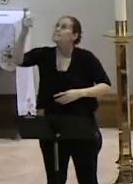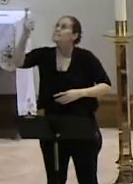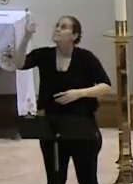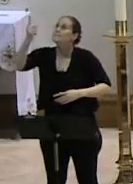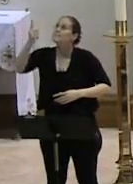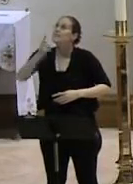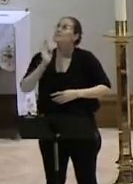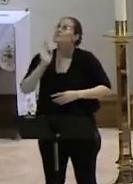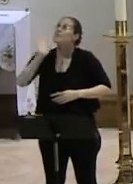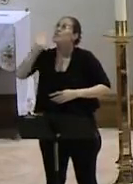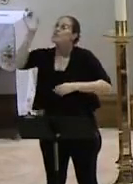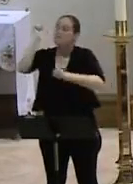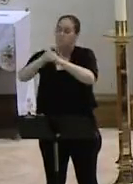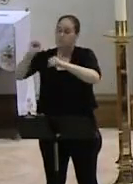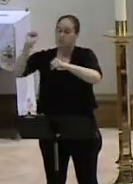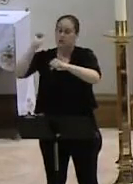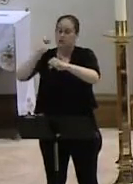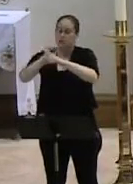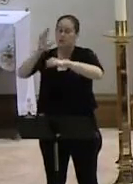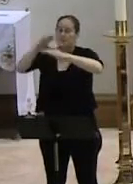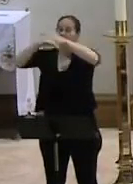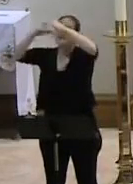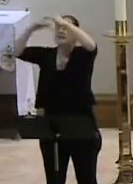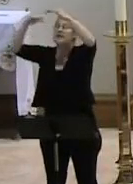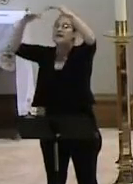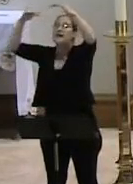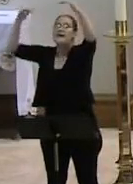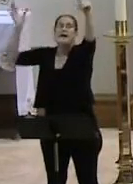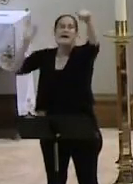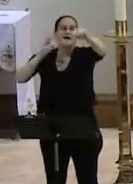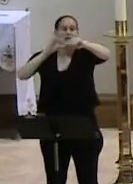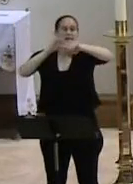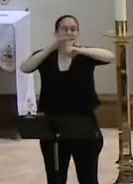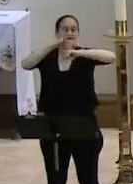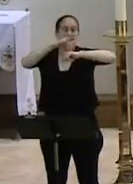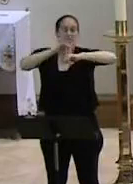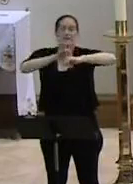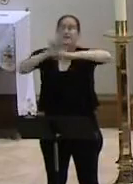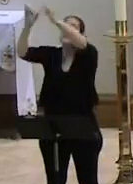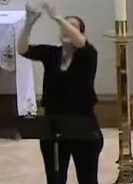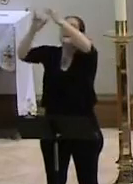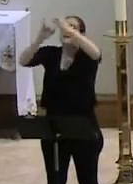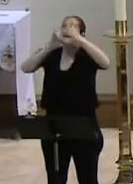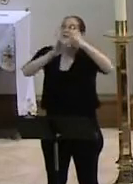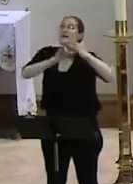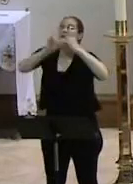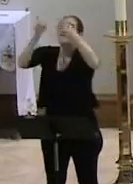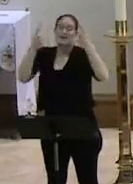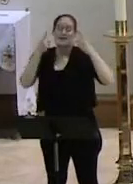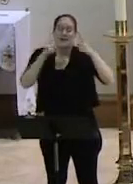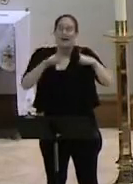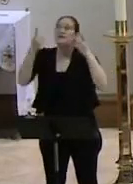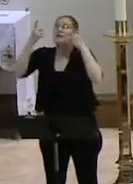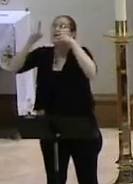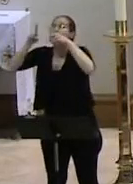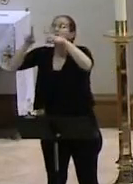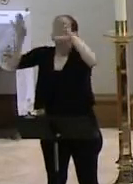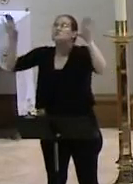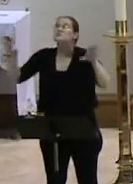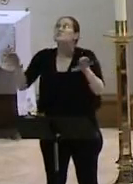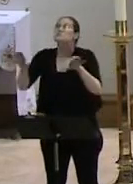come, thy will be done on earth as it is in